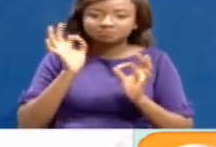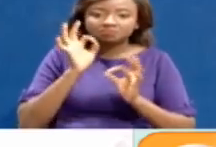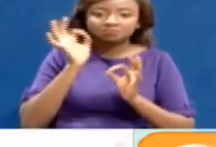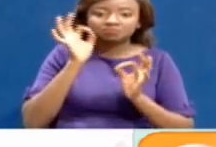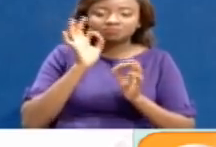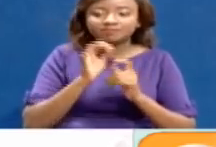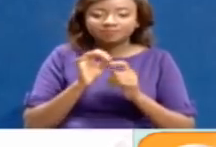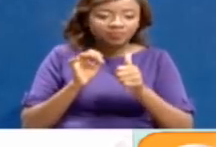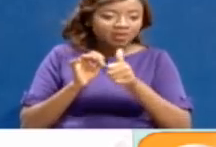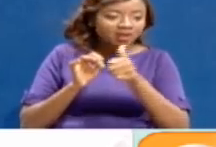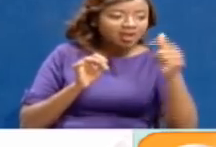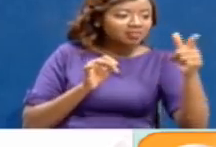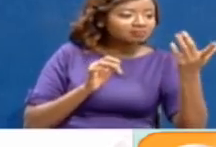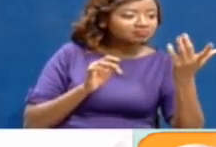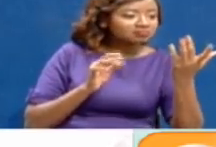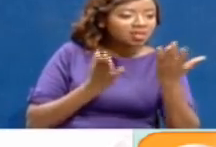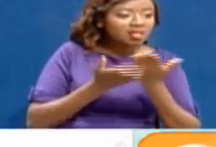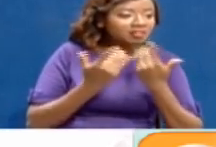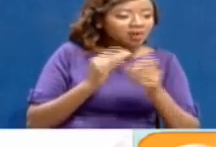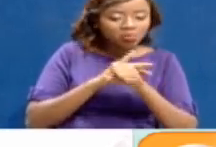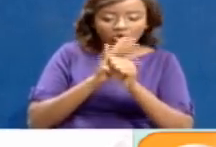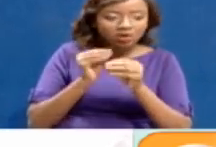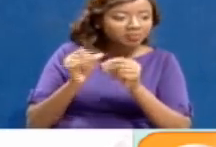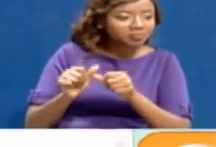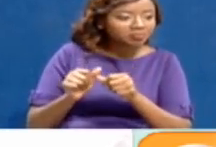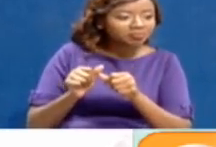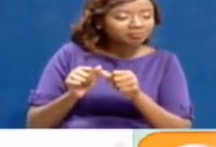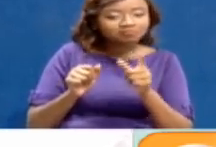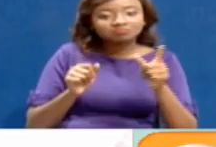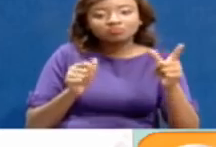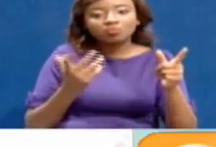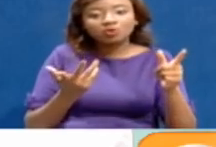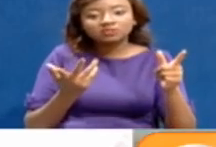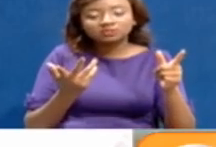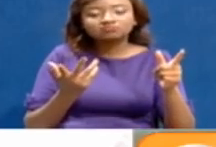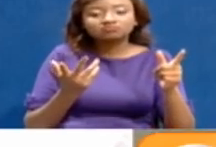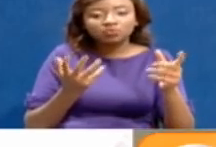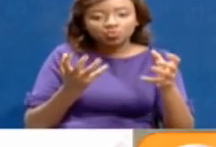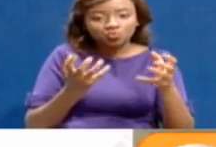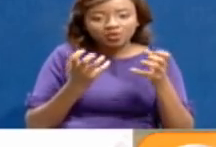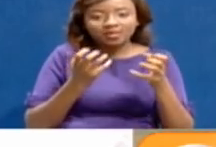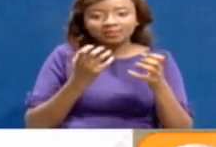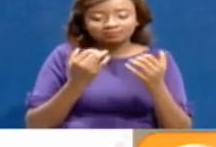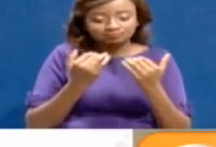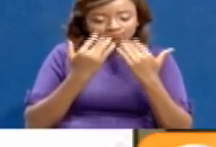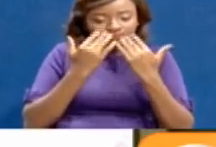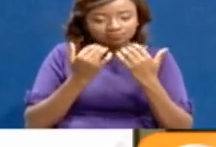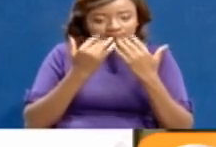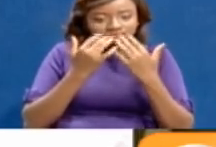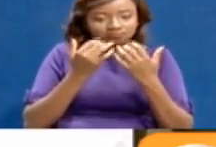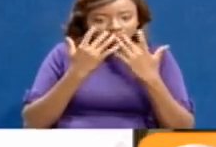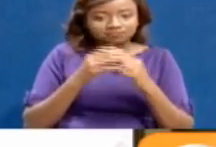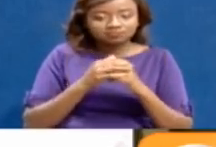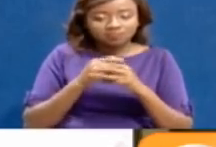ventilators, another aspect of fighting COVID-19 that cannot be ignored is the need for a steady supply of oxygen, with